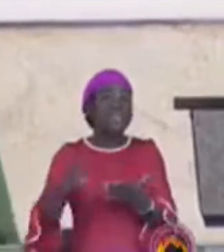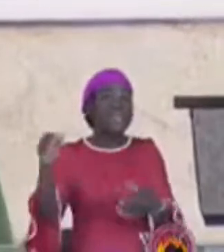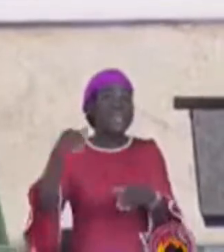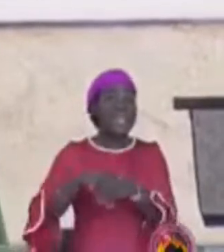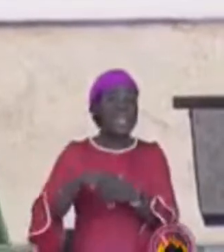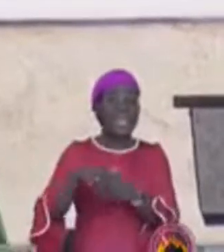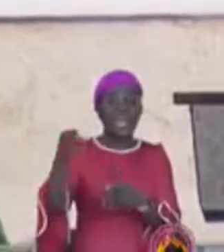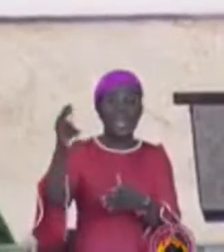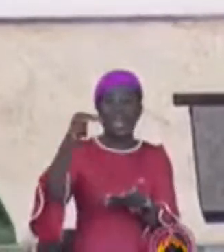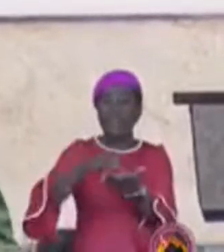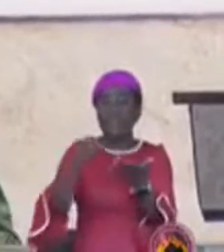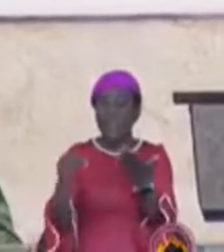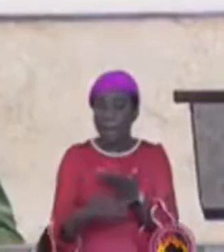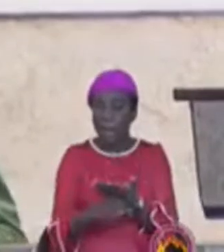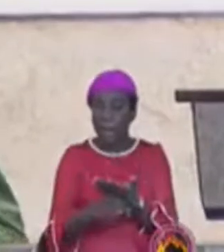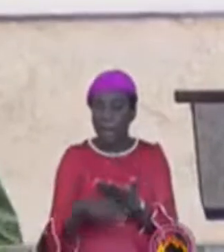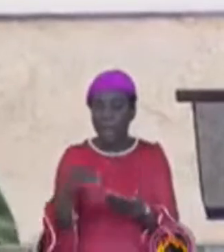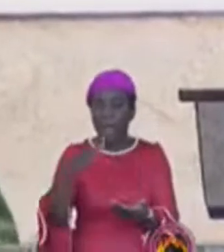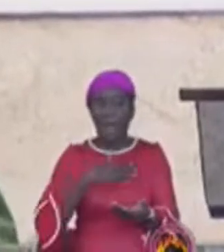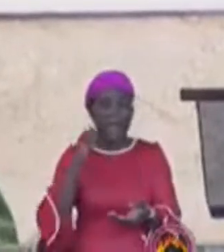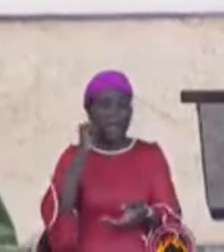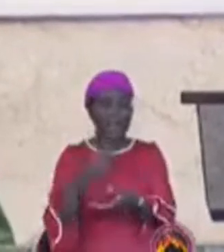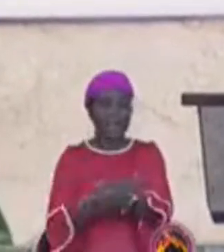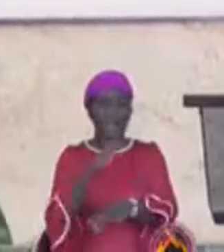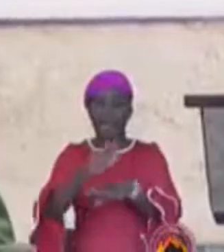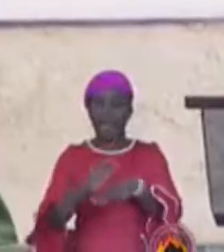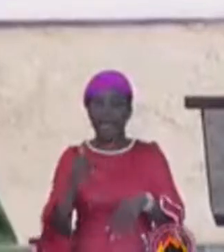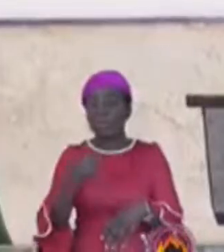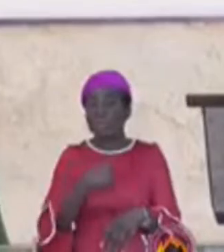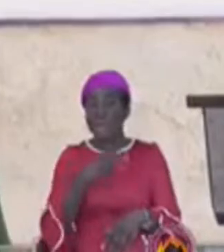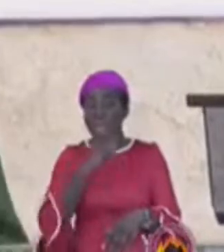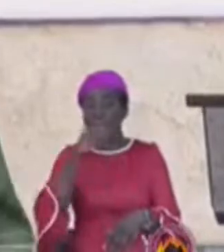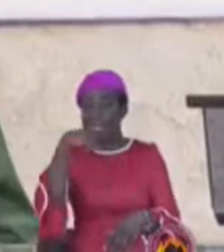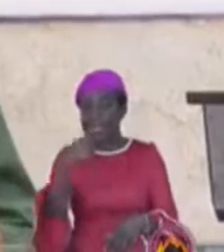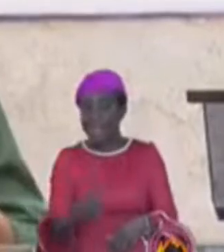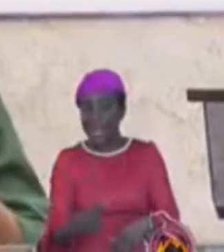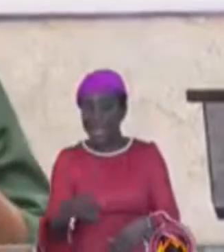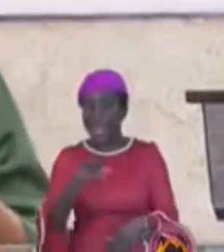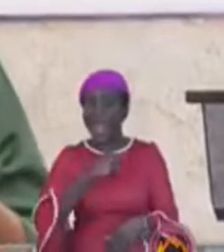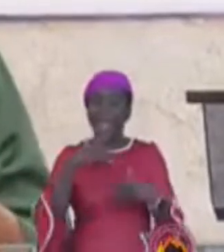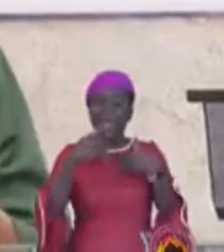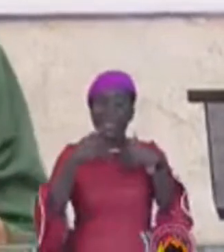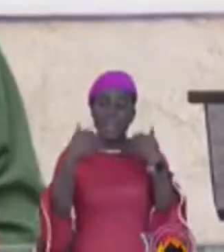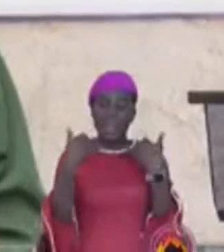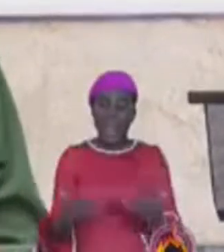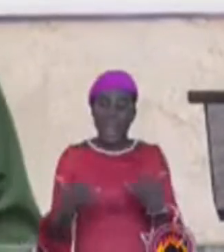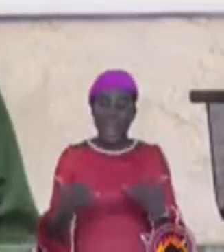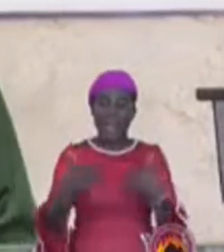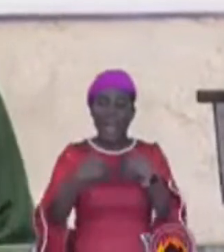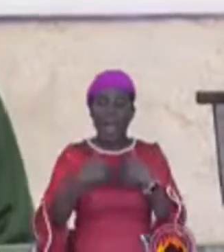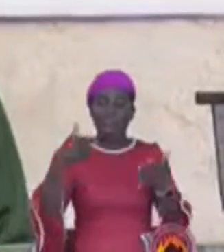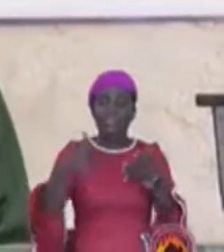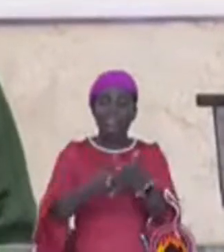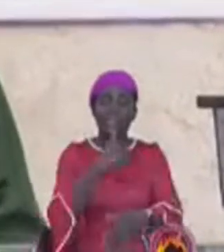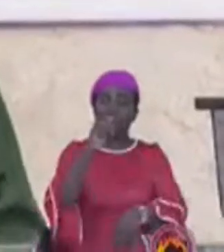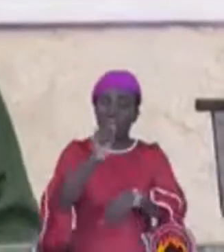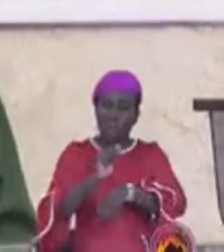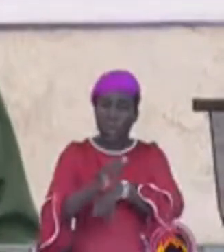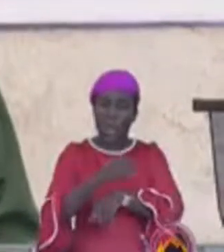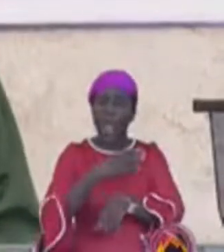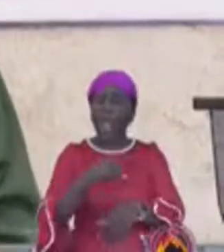have secured a new job. And that job is the job that I've been looking for. And I praise the name of this,